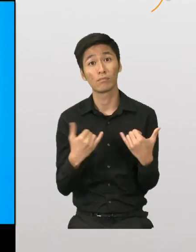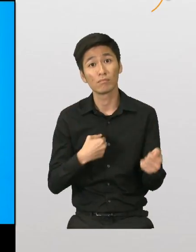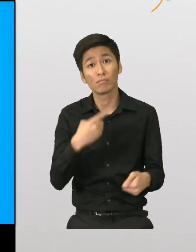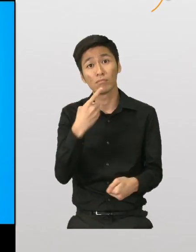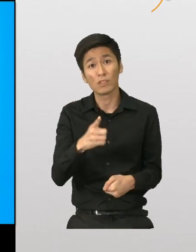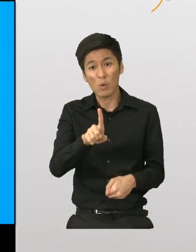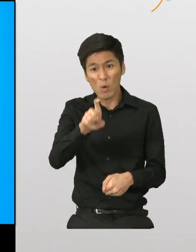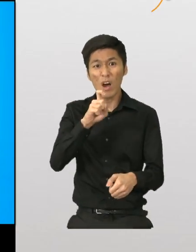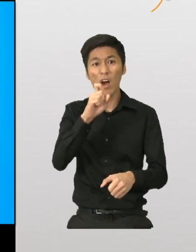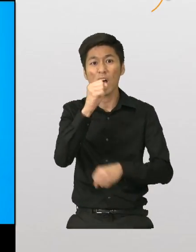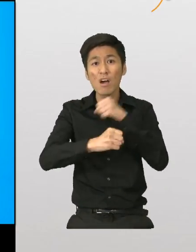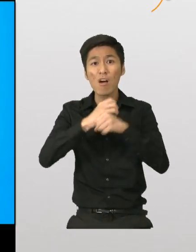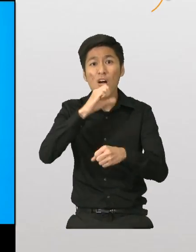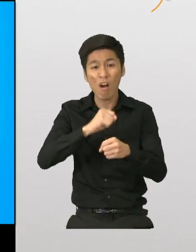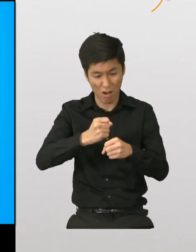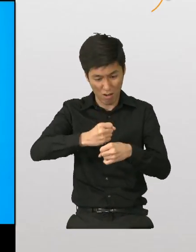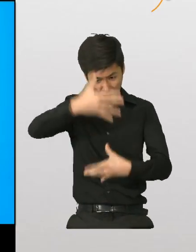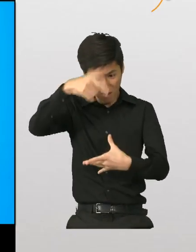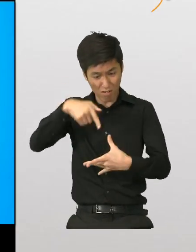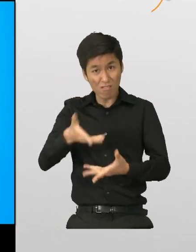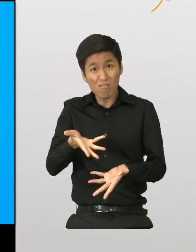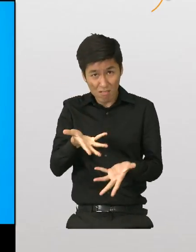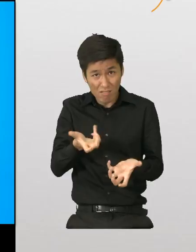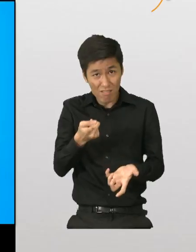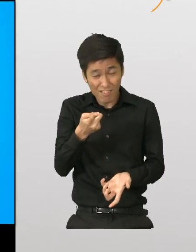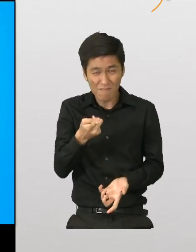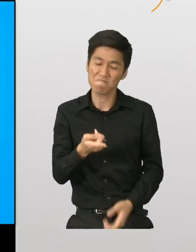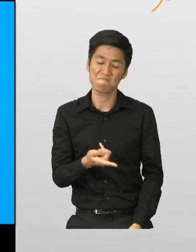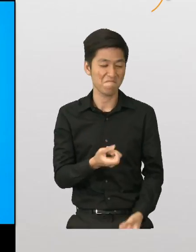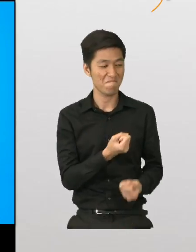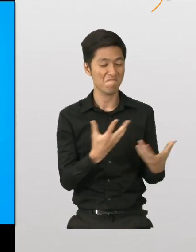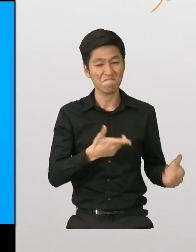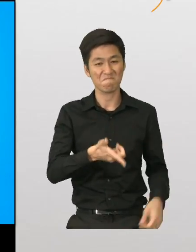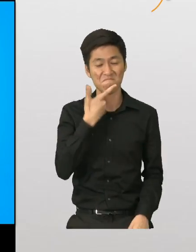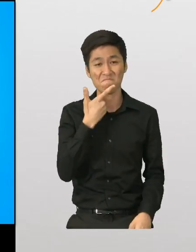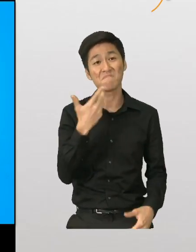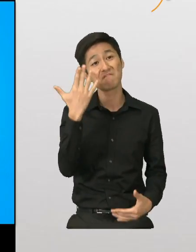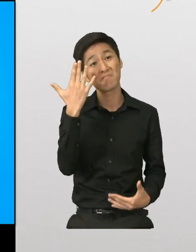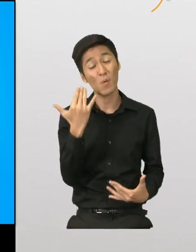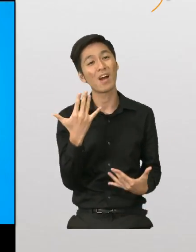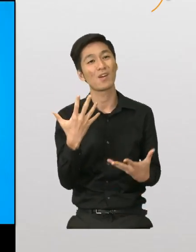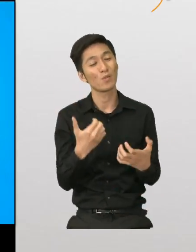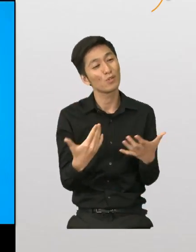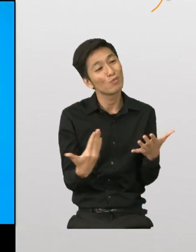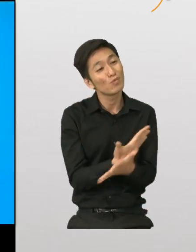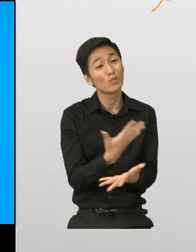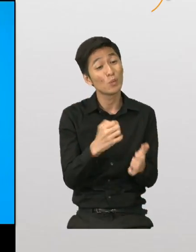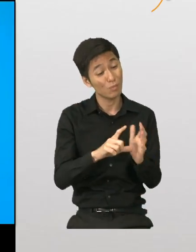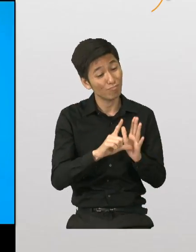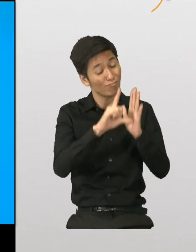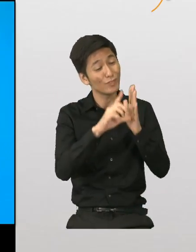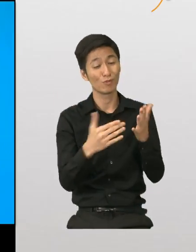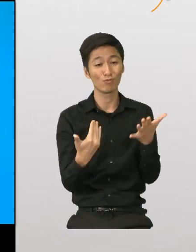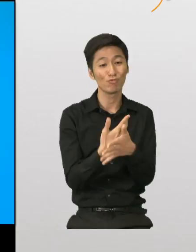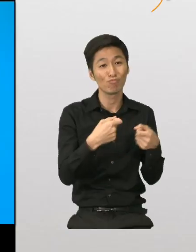flat, I don't think there'll be many takers, because you want the mod cons. You want the lifts, you want the power supply,